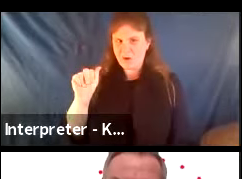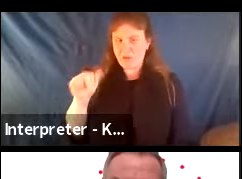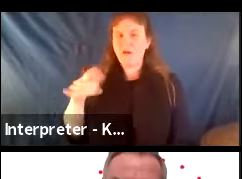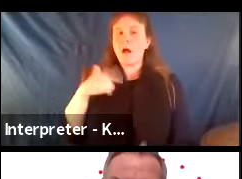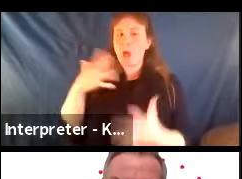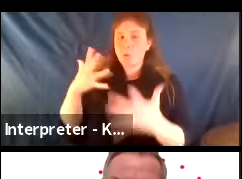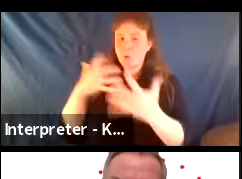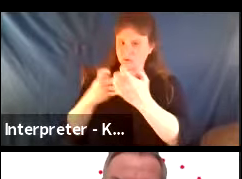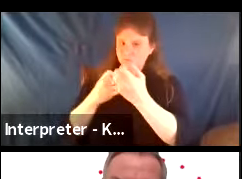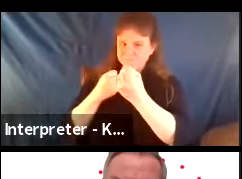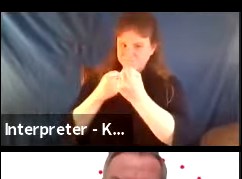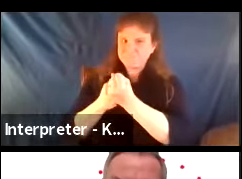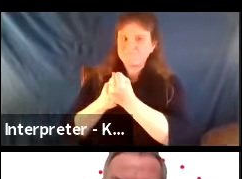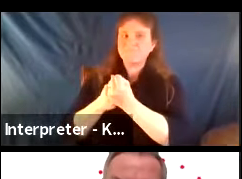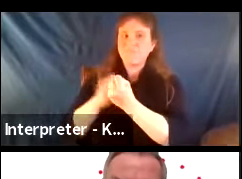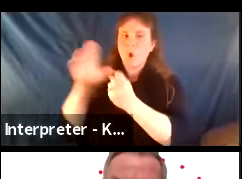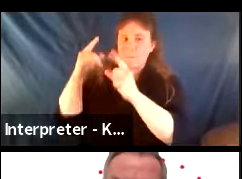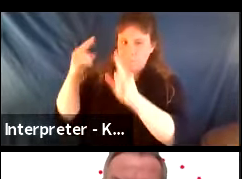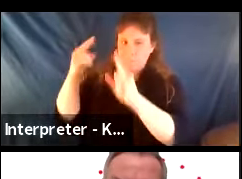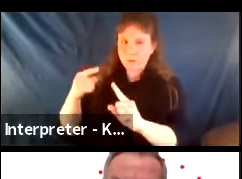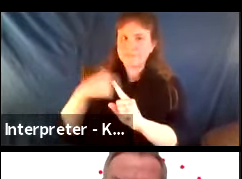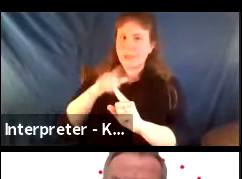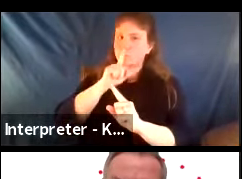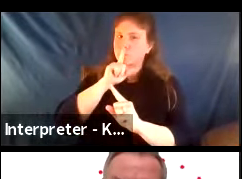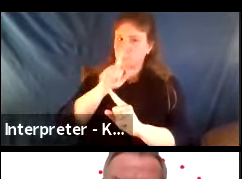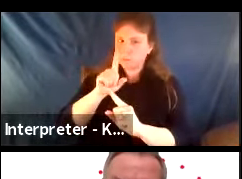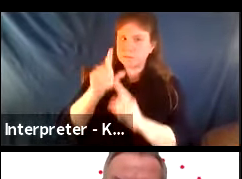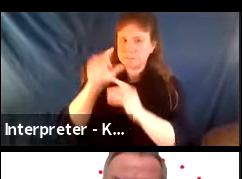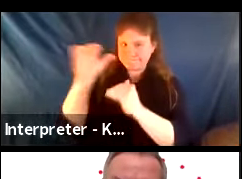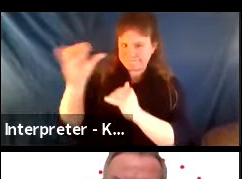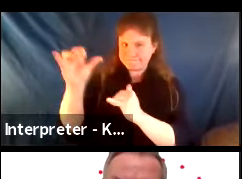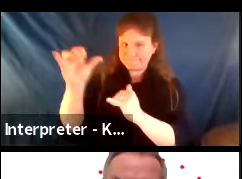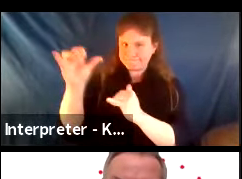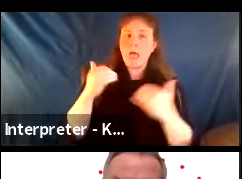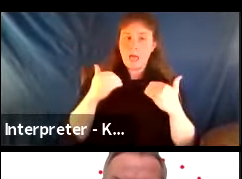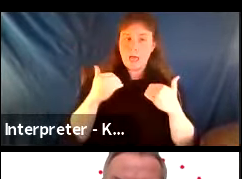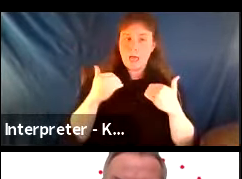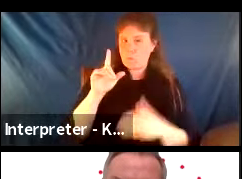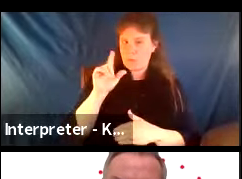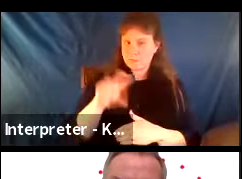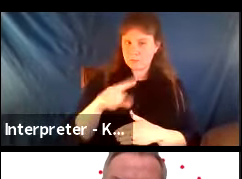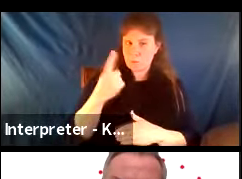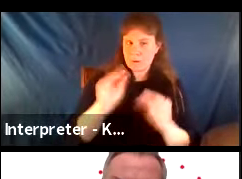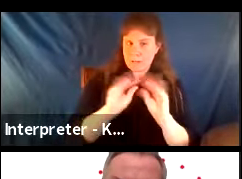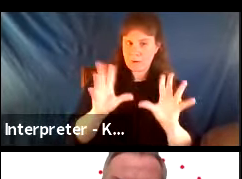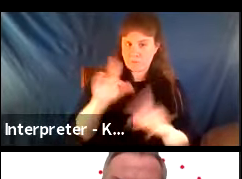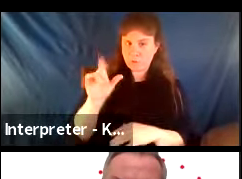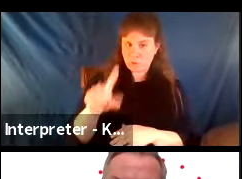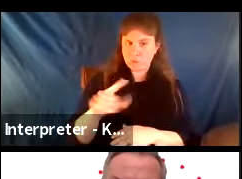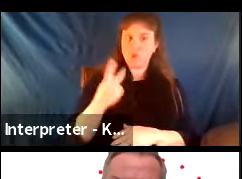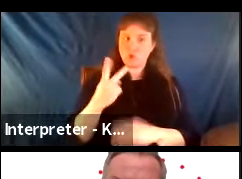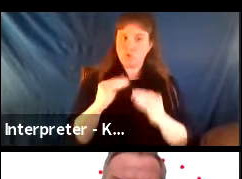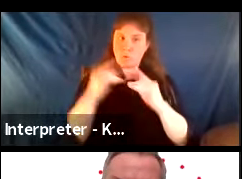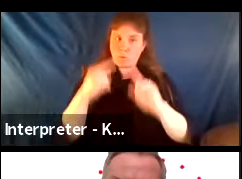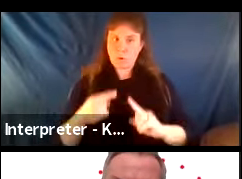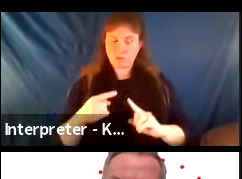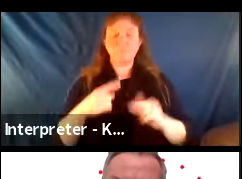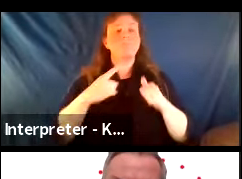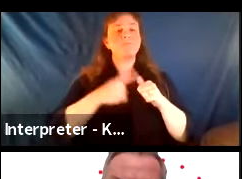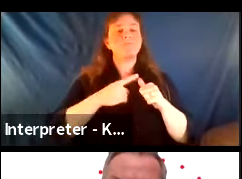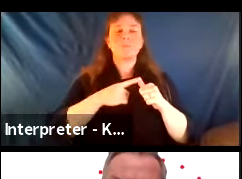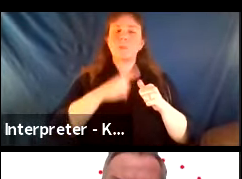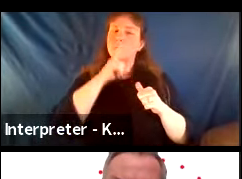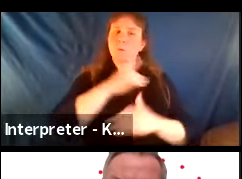was going to make. And so I'll just acknowledge two other points and ask one clarifying question. First of all, I really want to appreciate all the